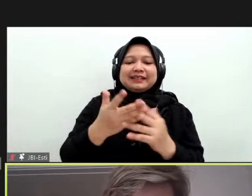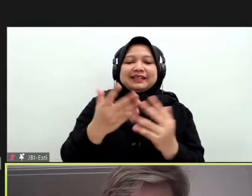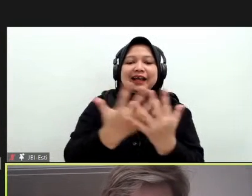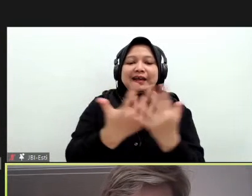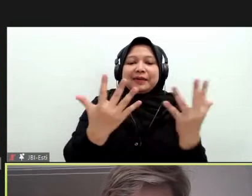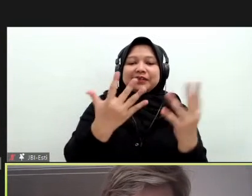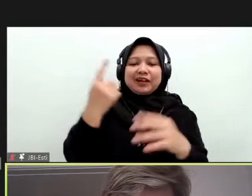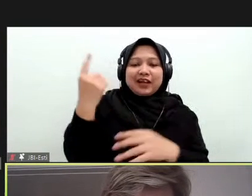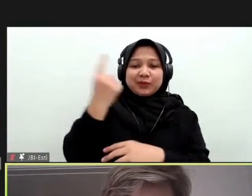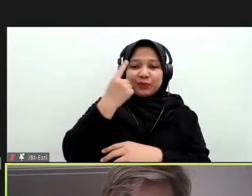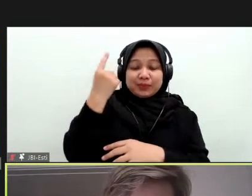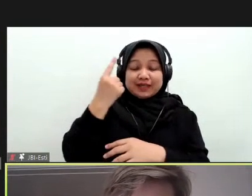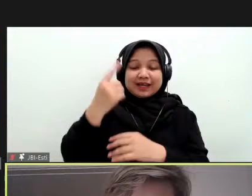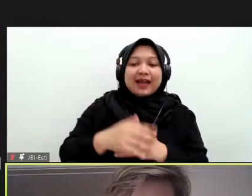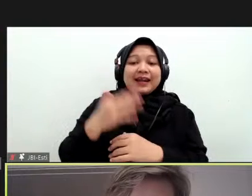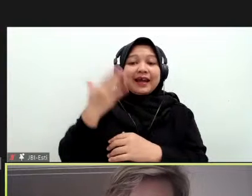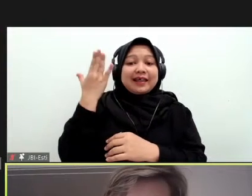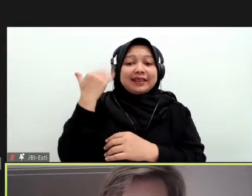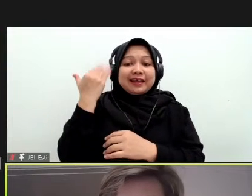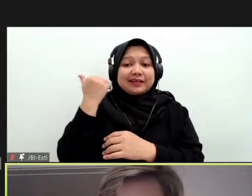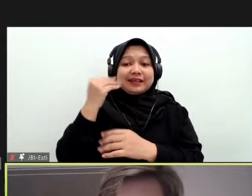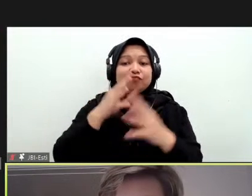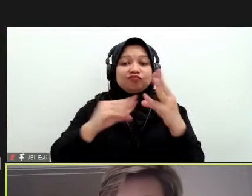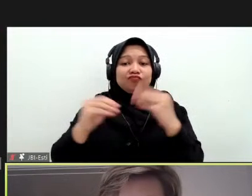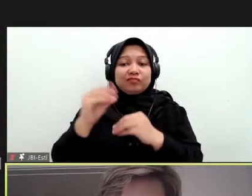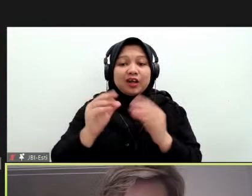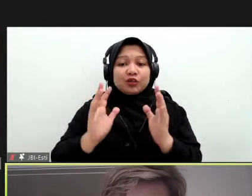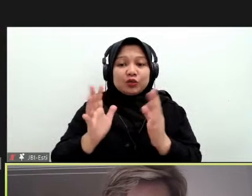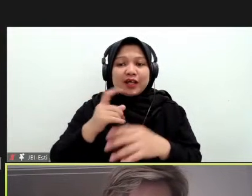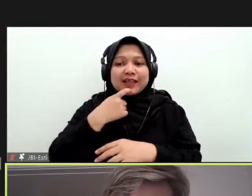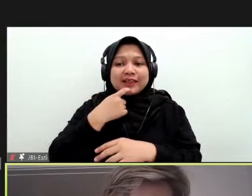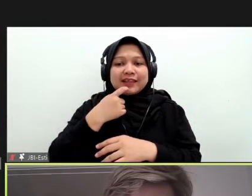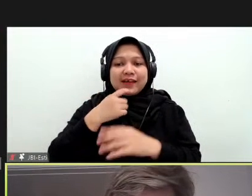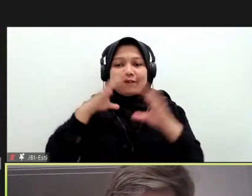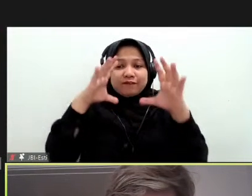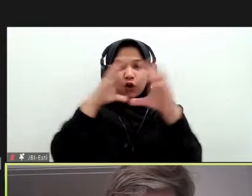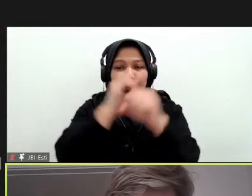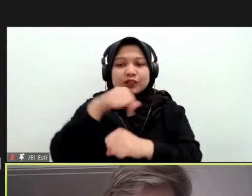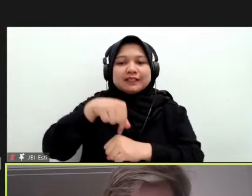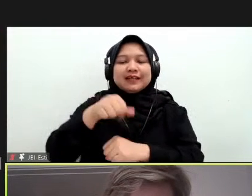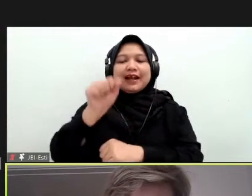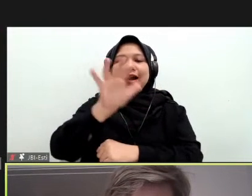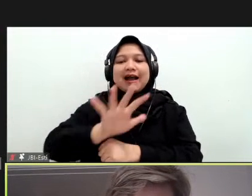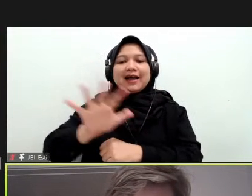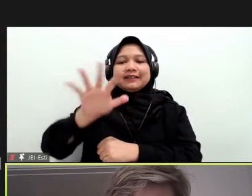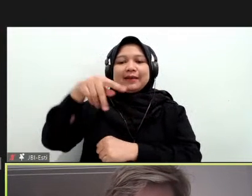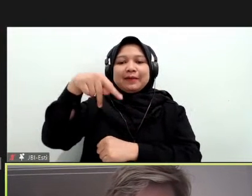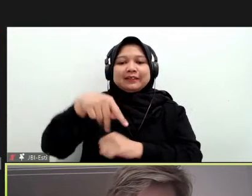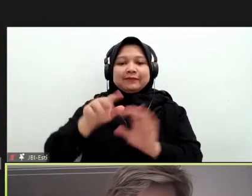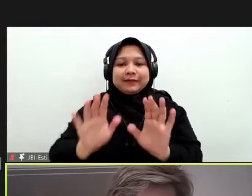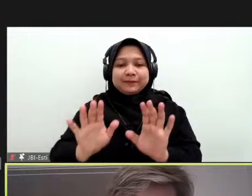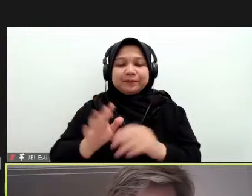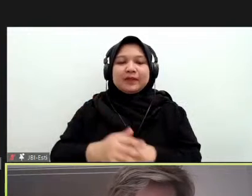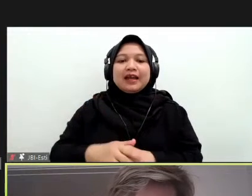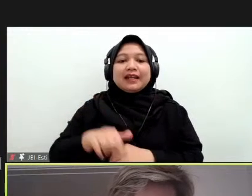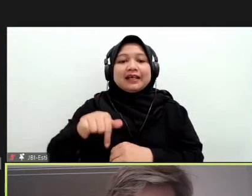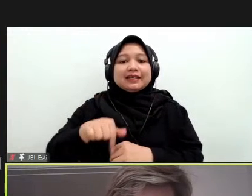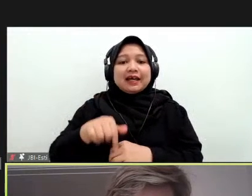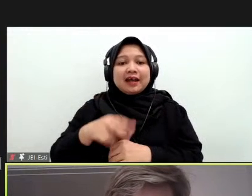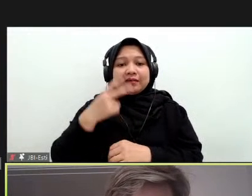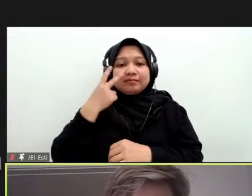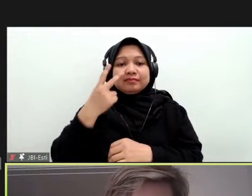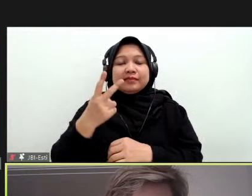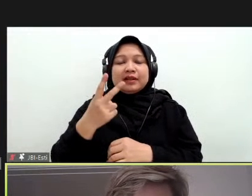with focus on Asia. And now look more closely to the legal environment for civil society, the results of